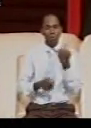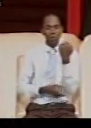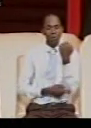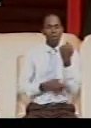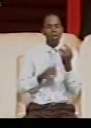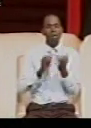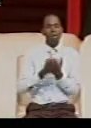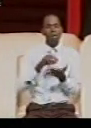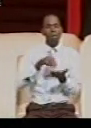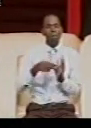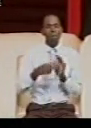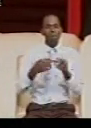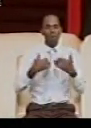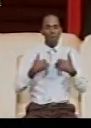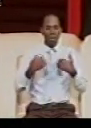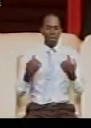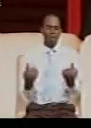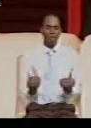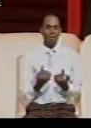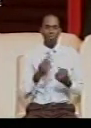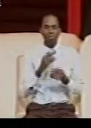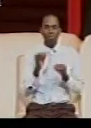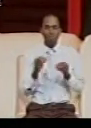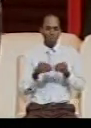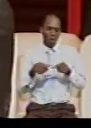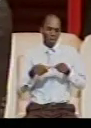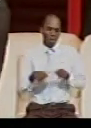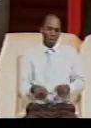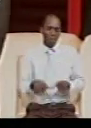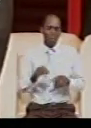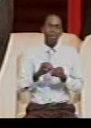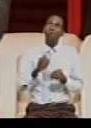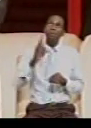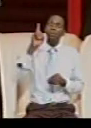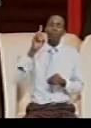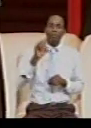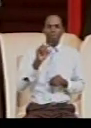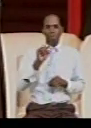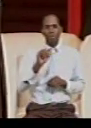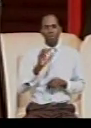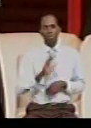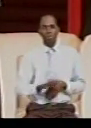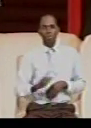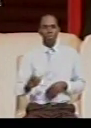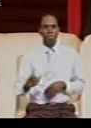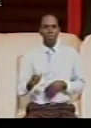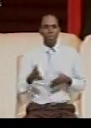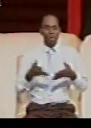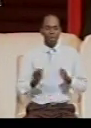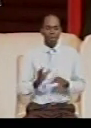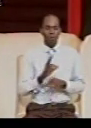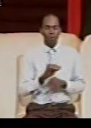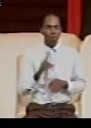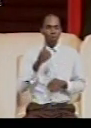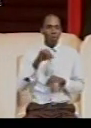sin and you are no more abiding in him. Little children, verse 7. Let no man deceive